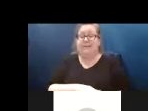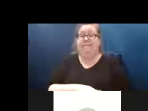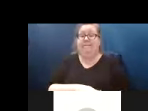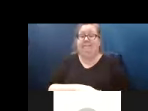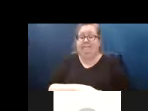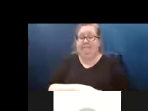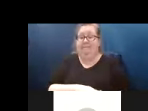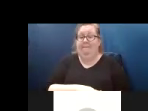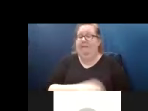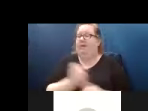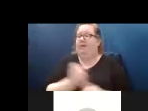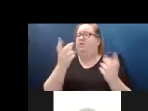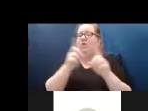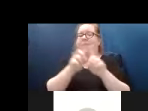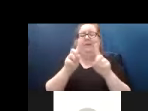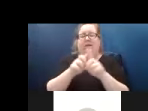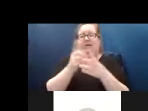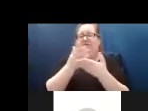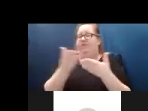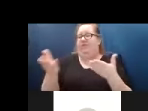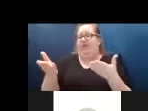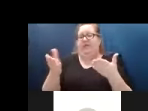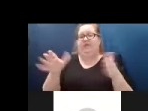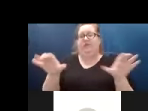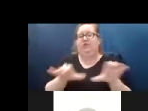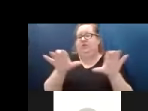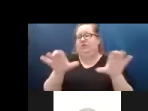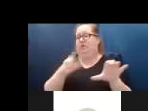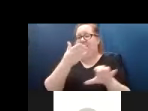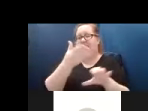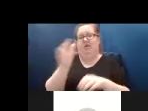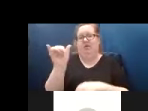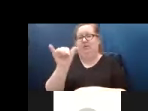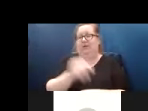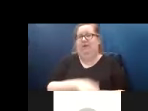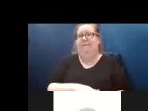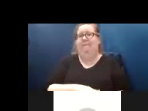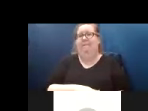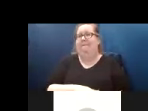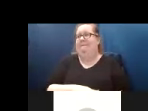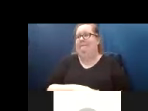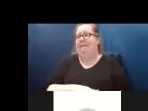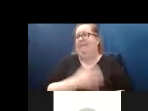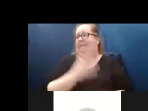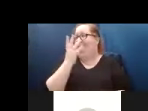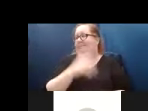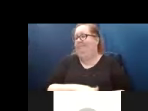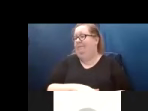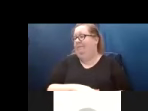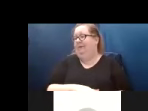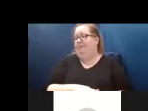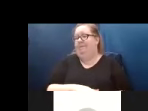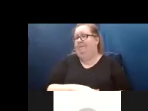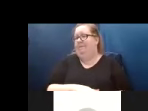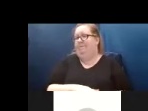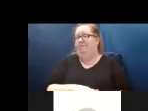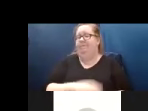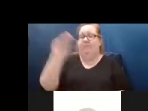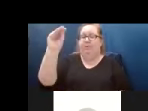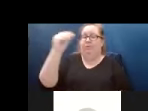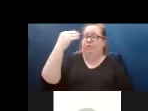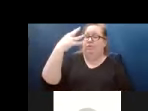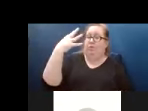There's so many different things that you can do there too. You can put solar